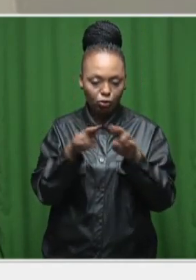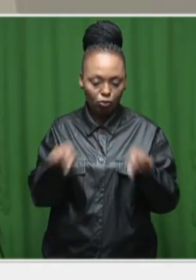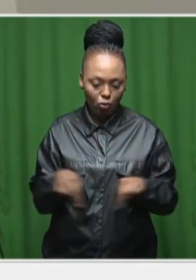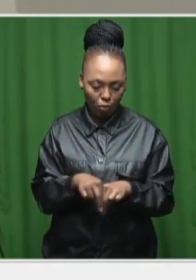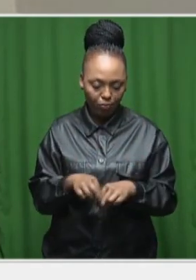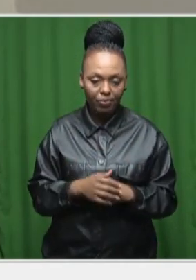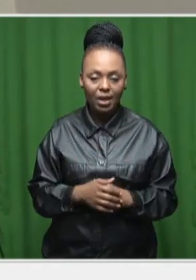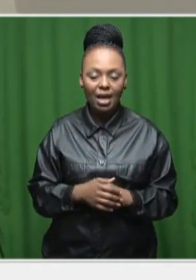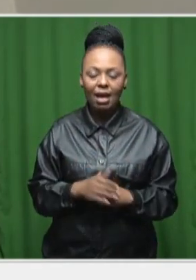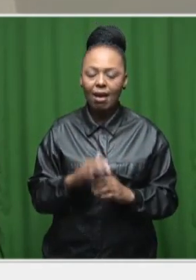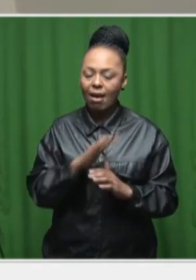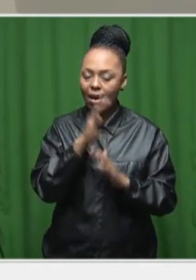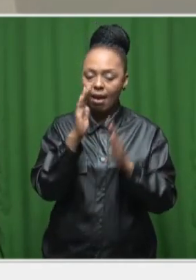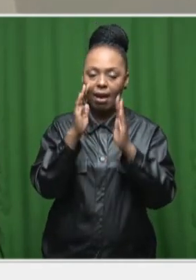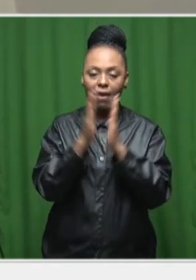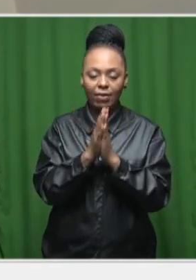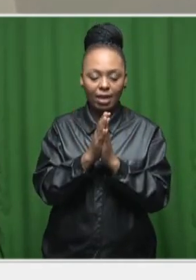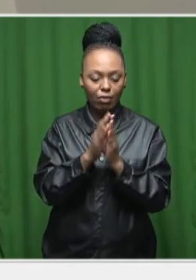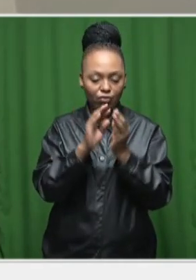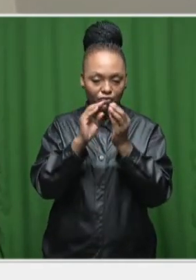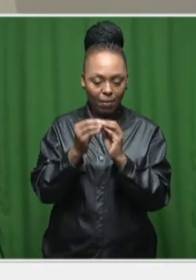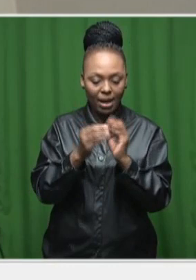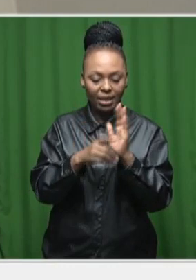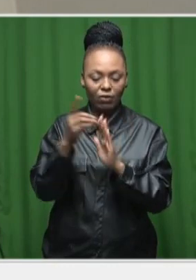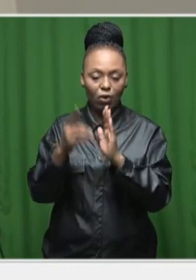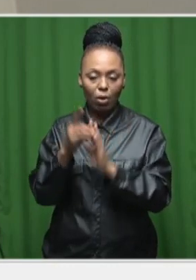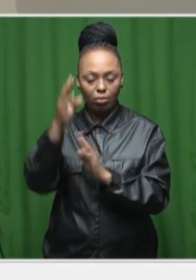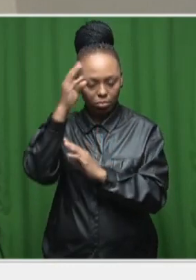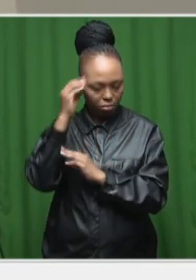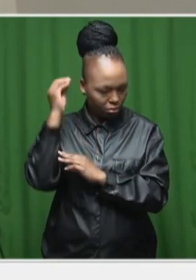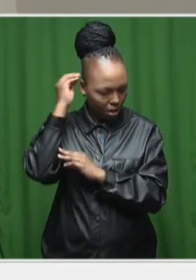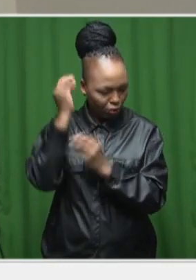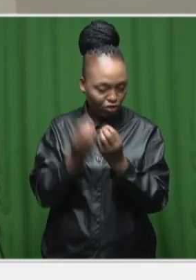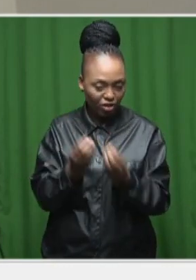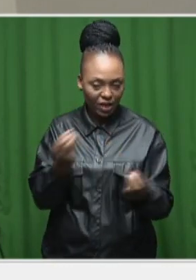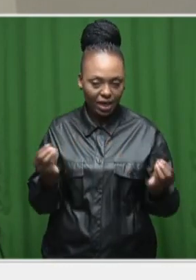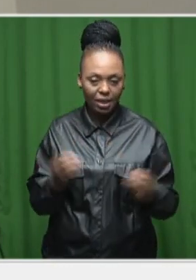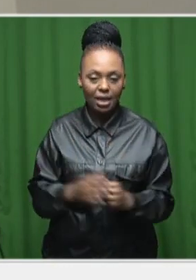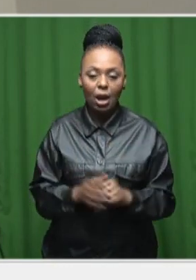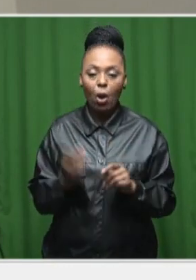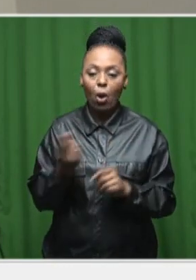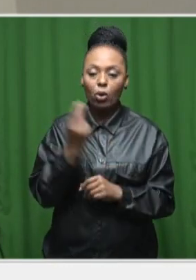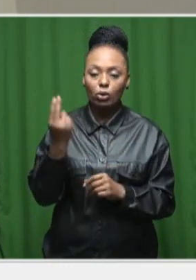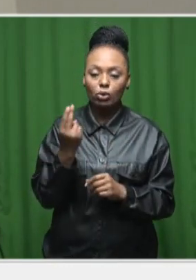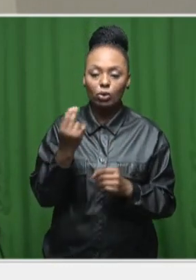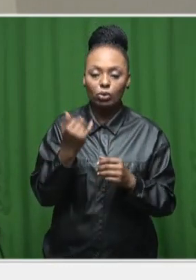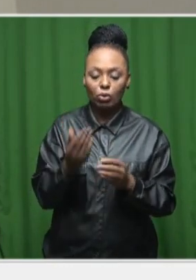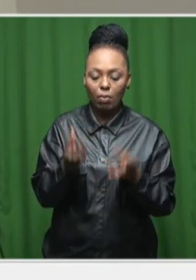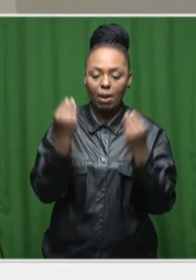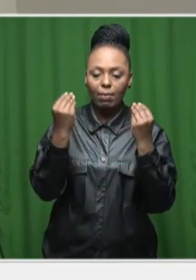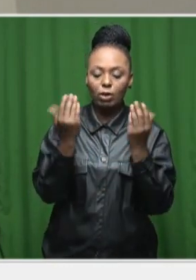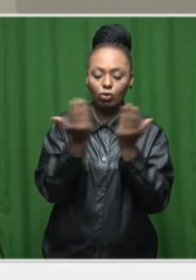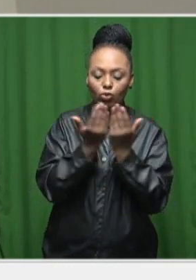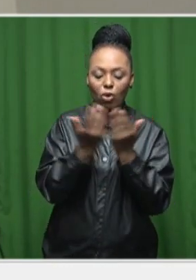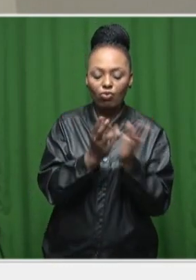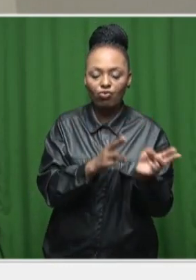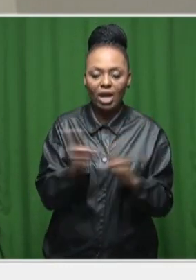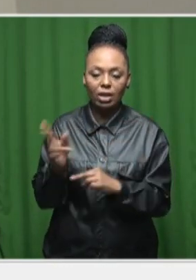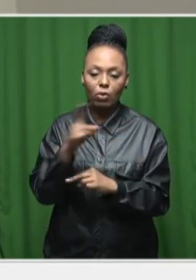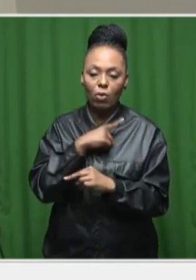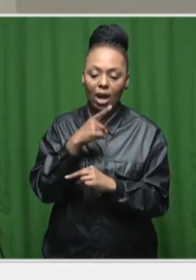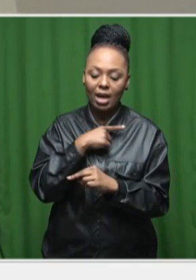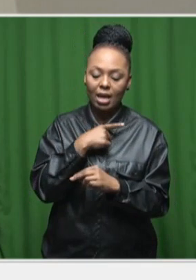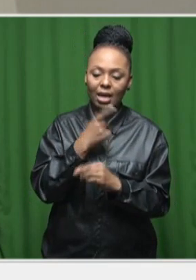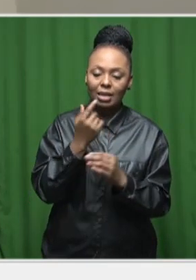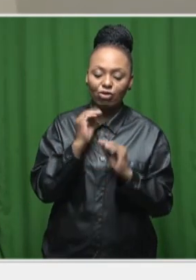So everything's been developed with children in mind, also to get them school ready, because studies done